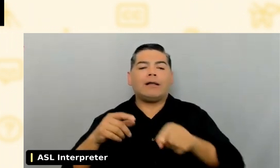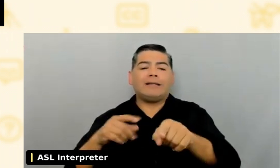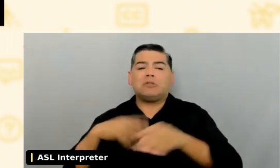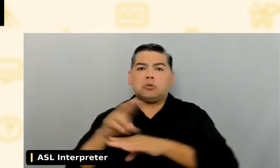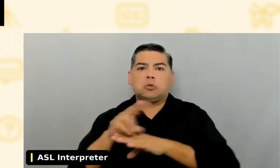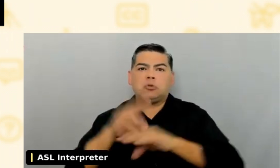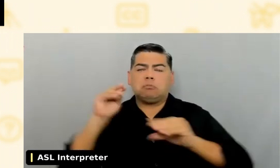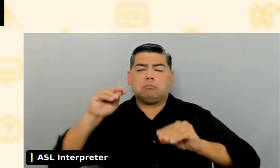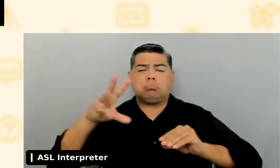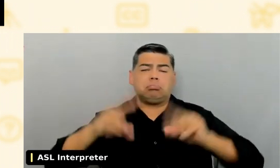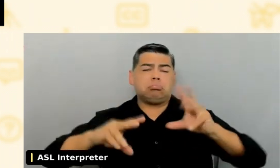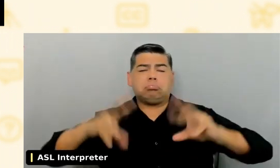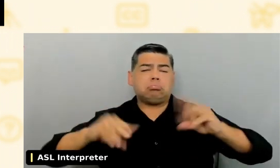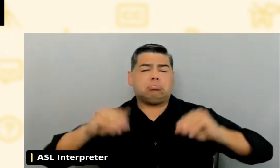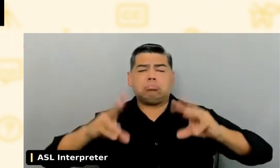animations.